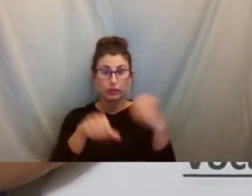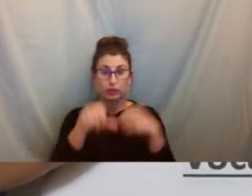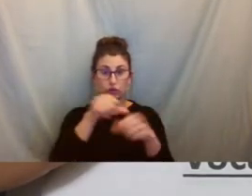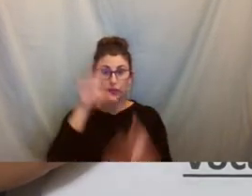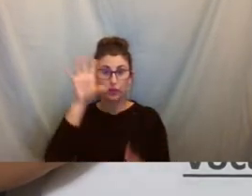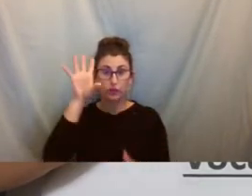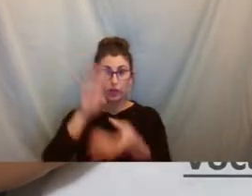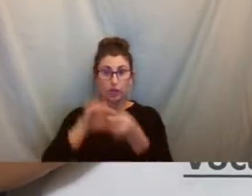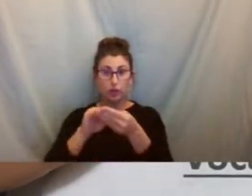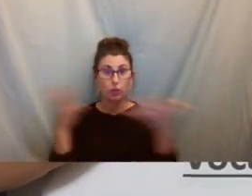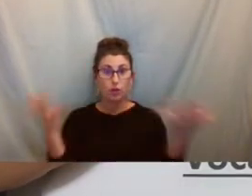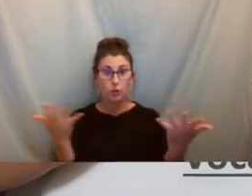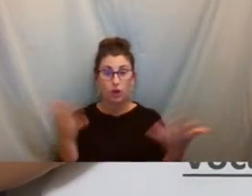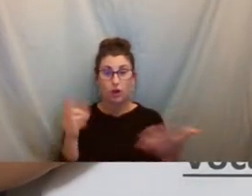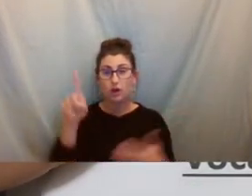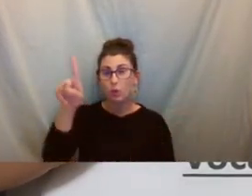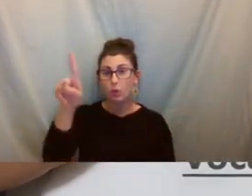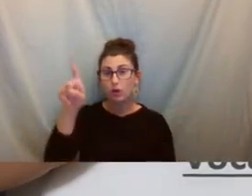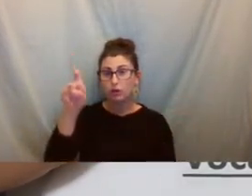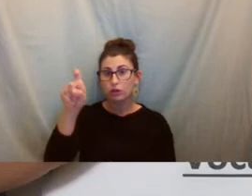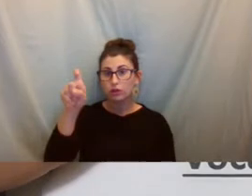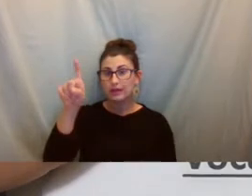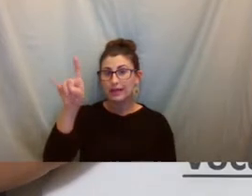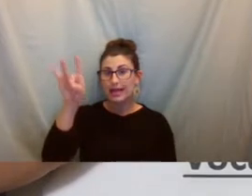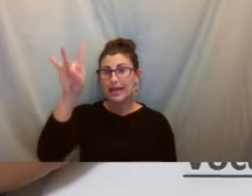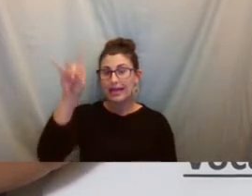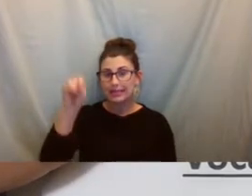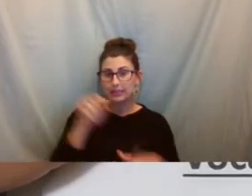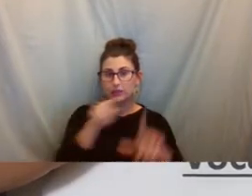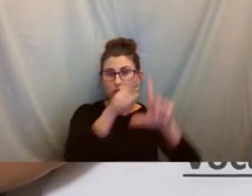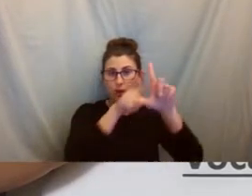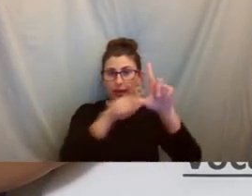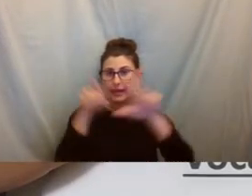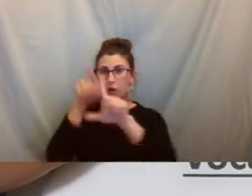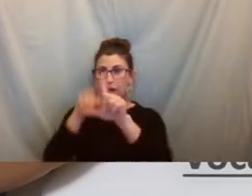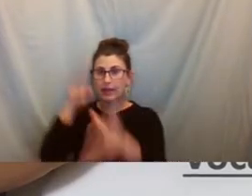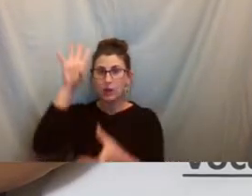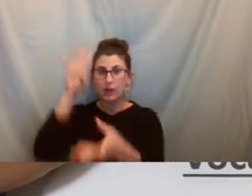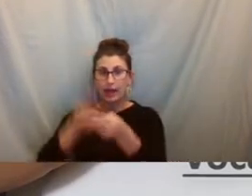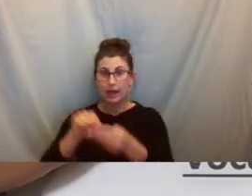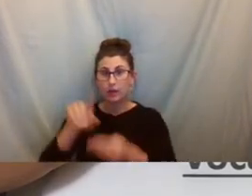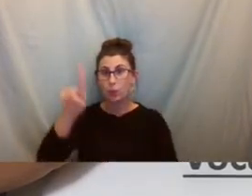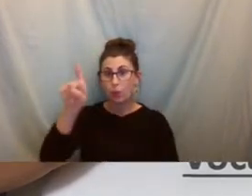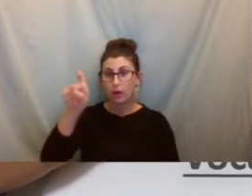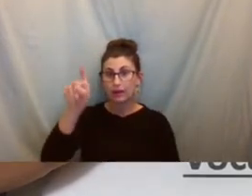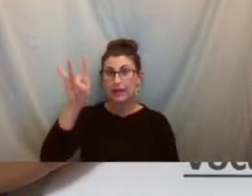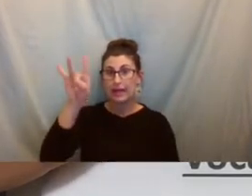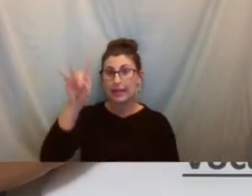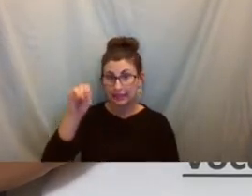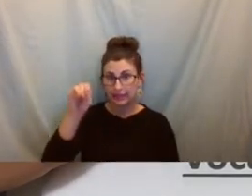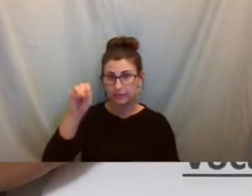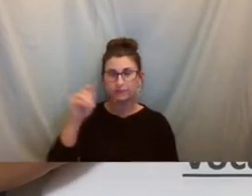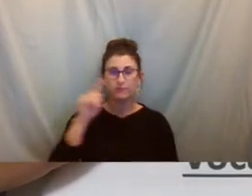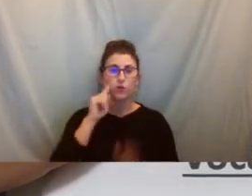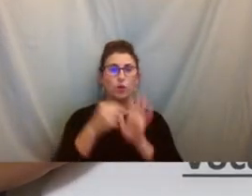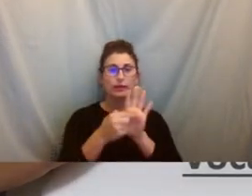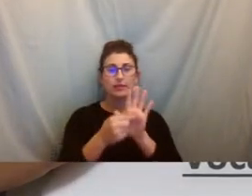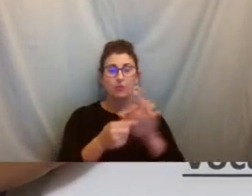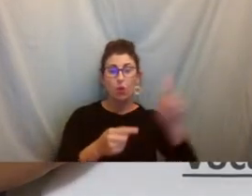other, they add up to 180 degrees. For example, if this is 150